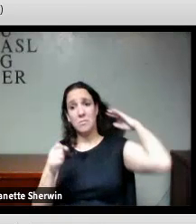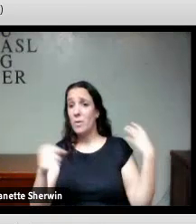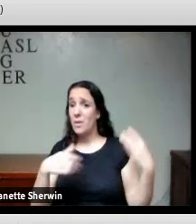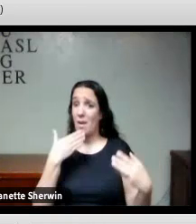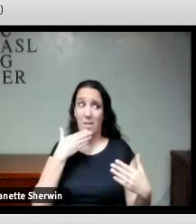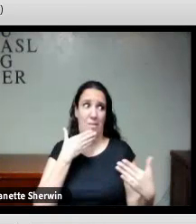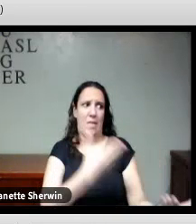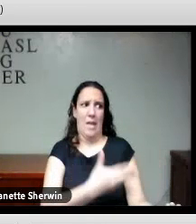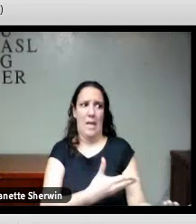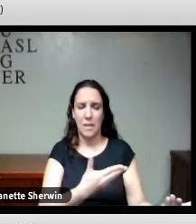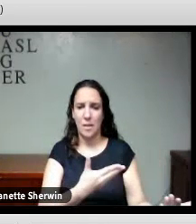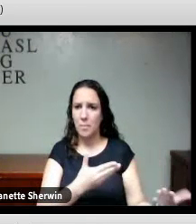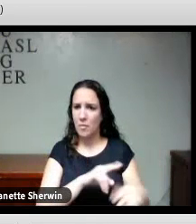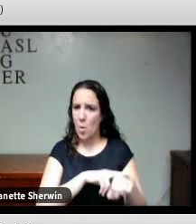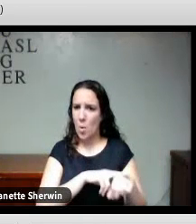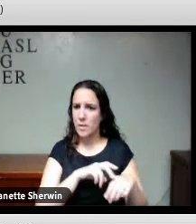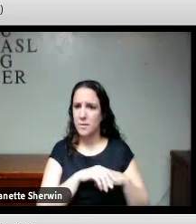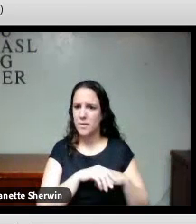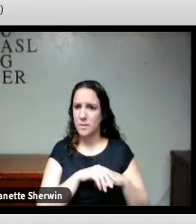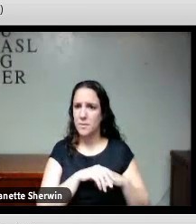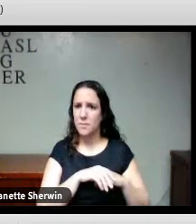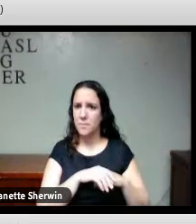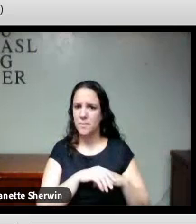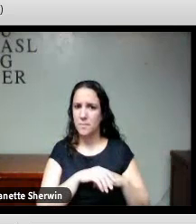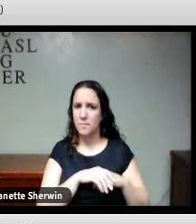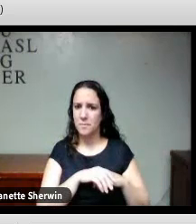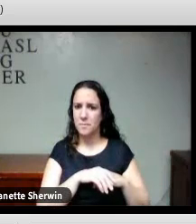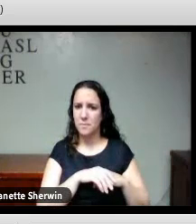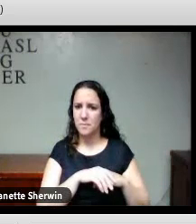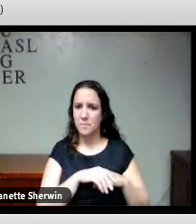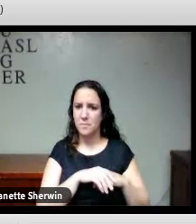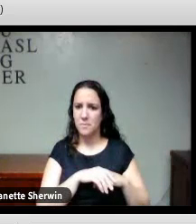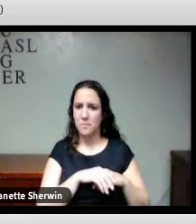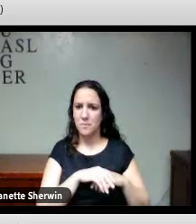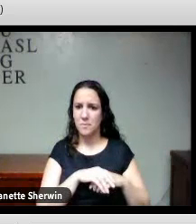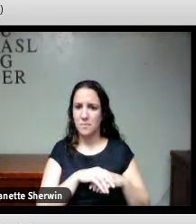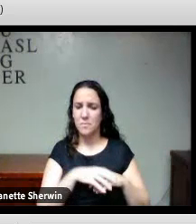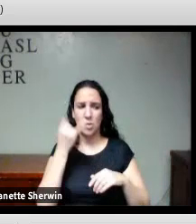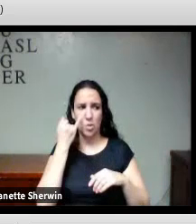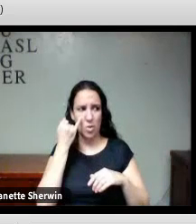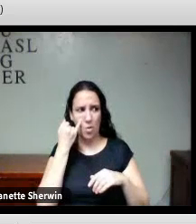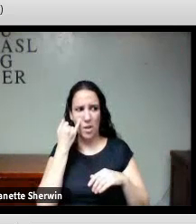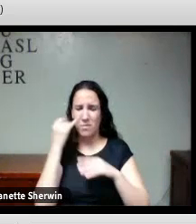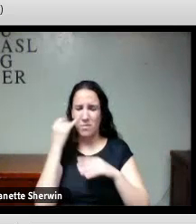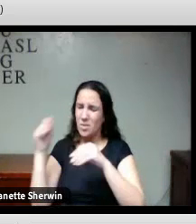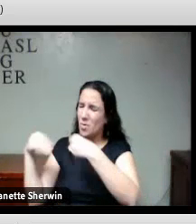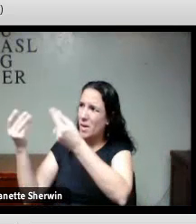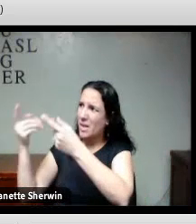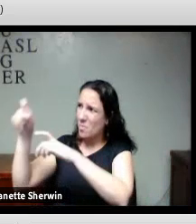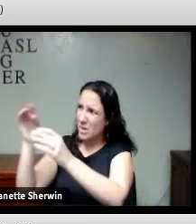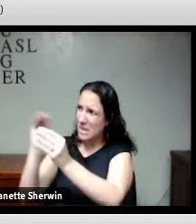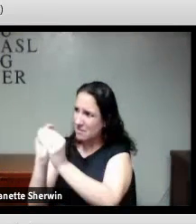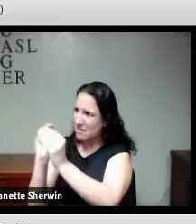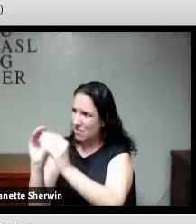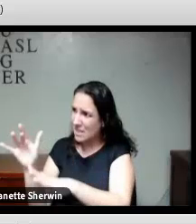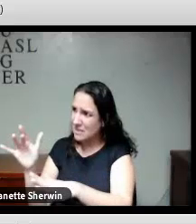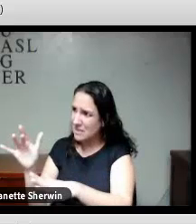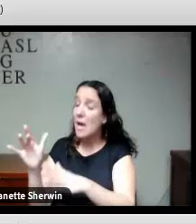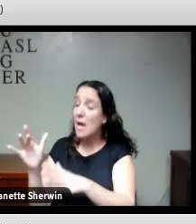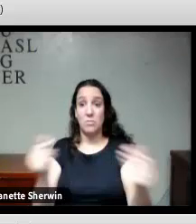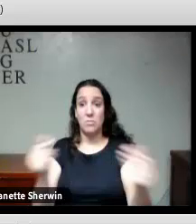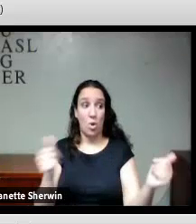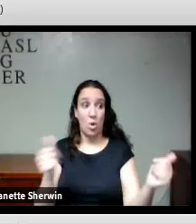alleviate one person a month having that frustration by actually fixing the problem. So thanking them for bringing it to your attention.